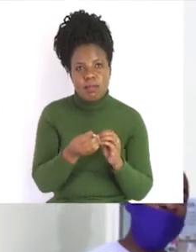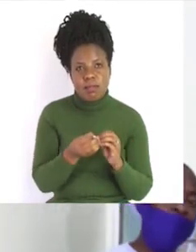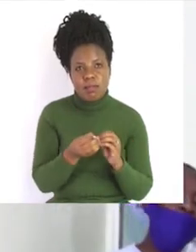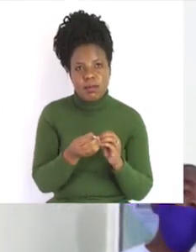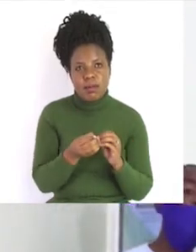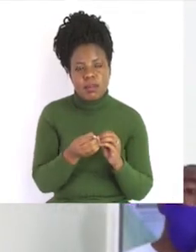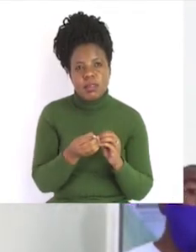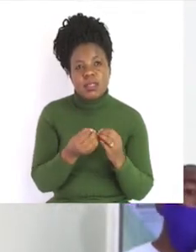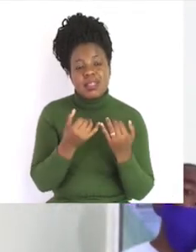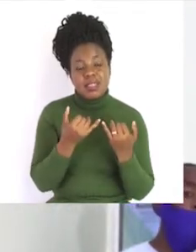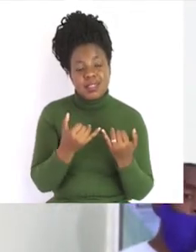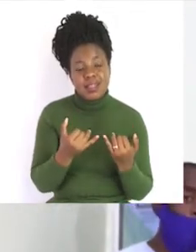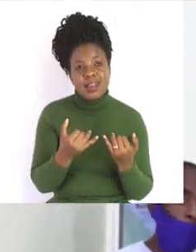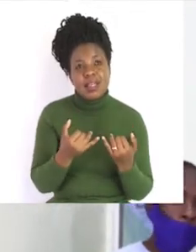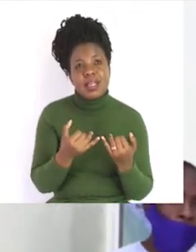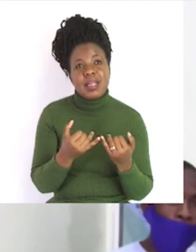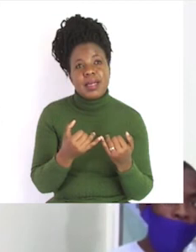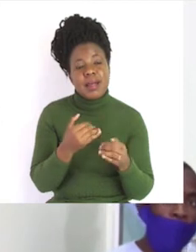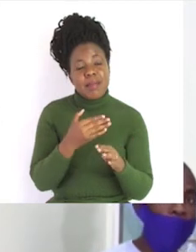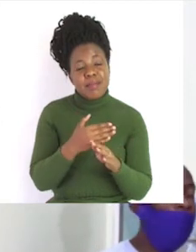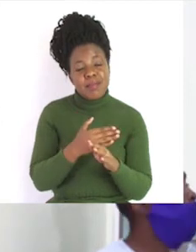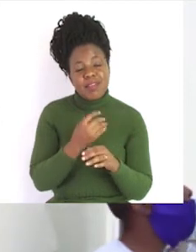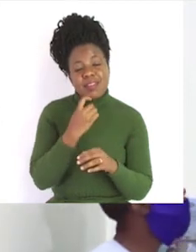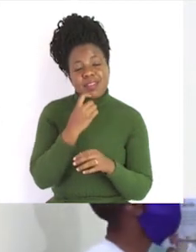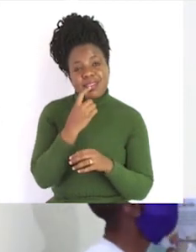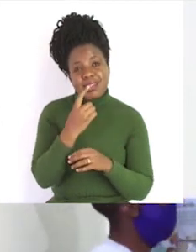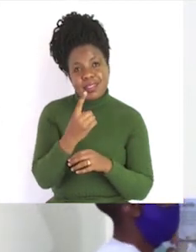Now, as I mentioned previously before,